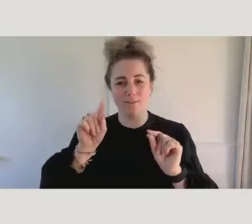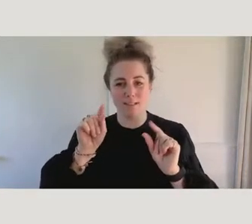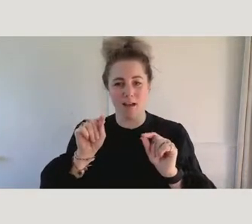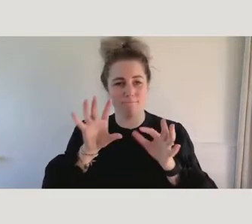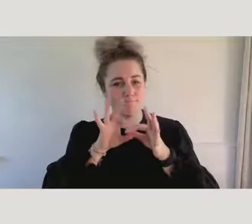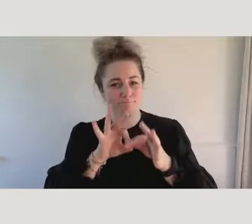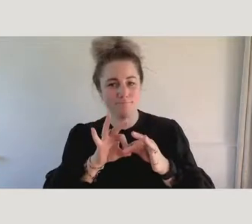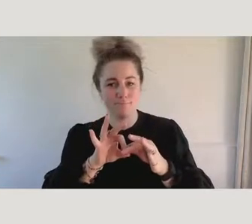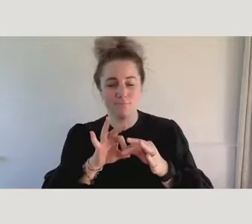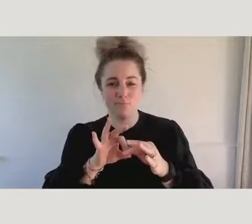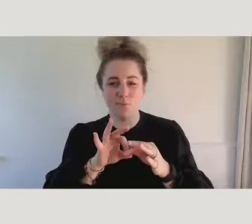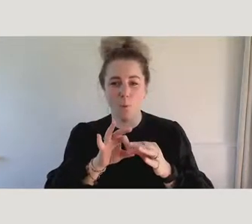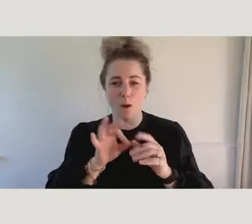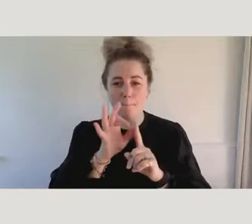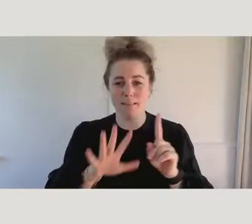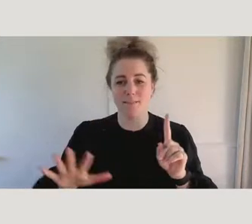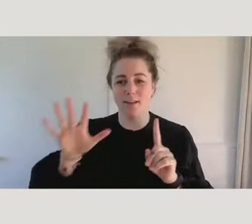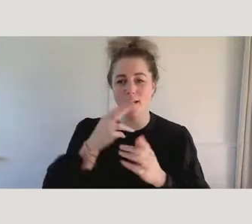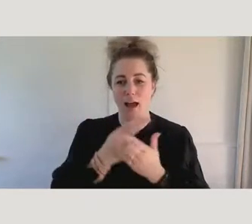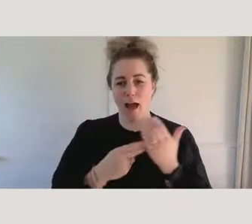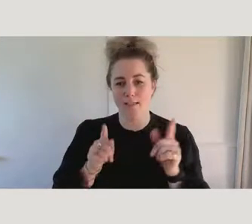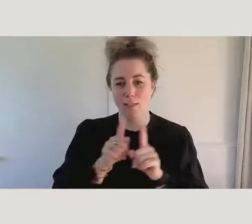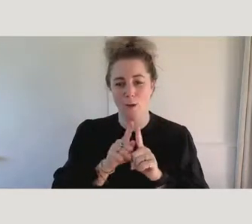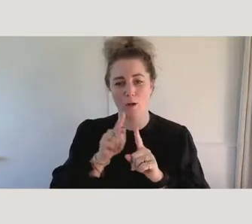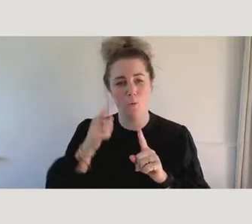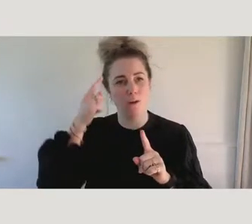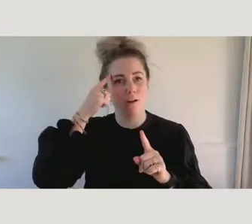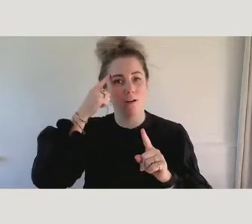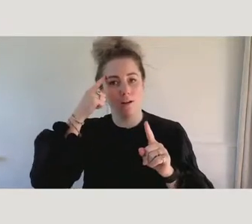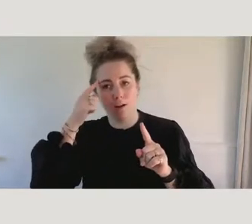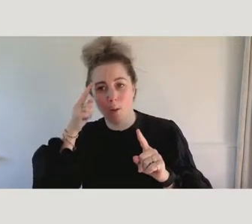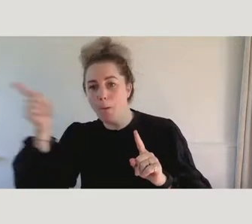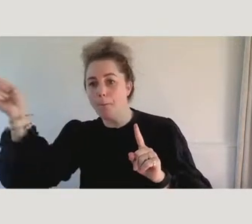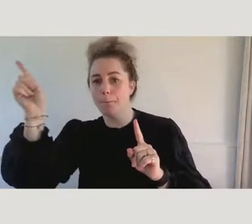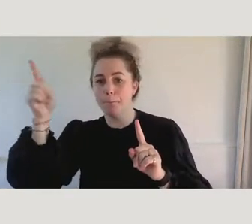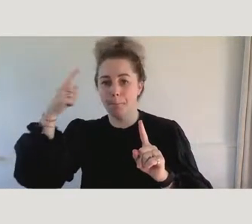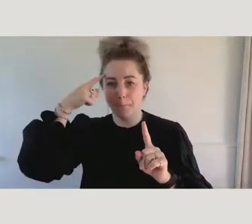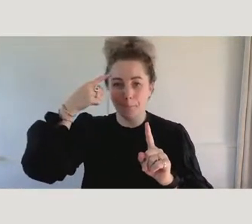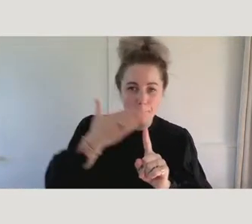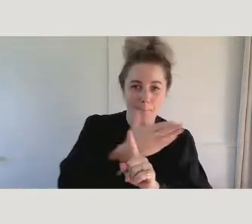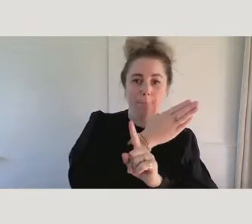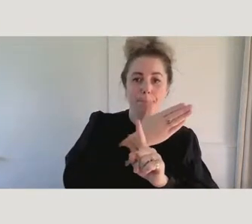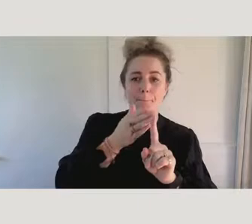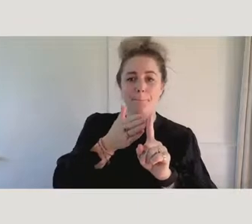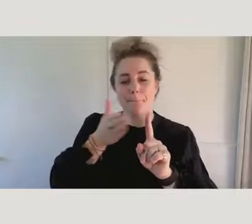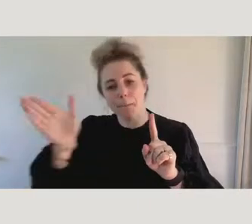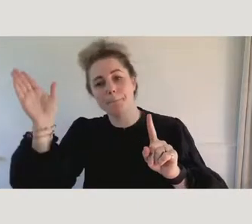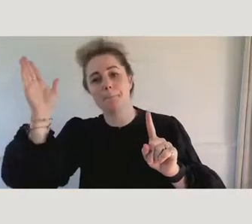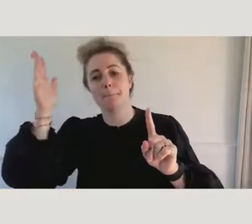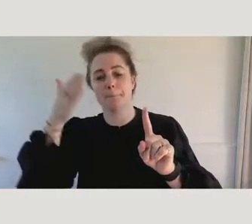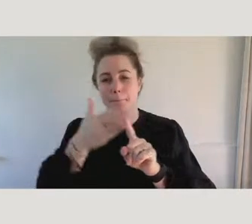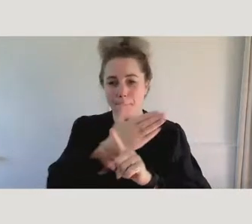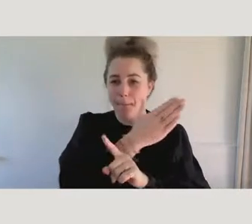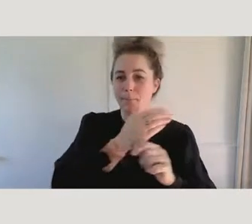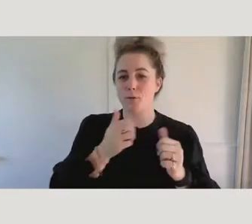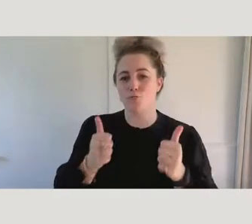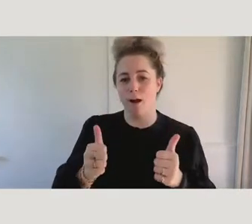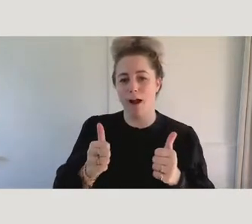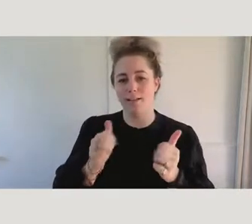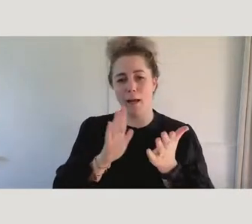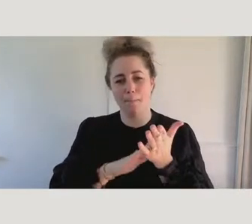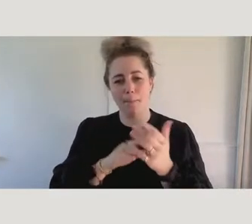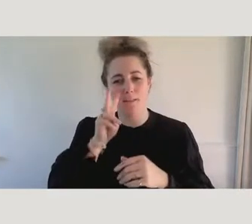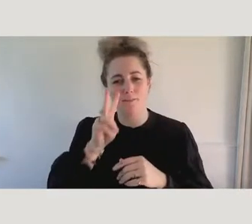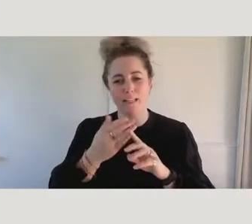and you're doing a really wonderful job I also want to thank like you know members of the committee over the past years that I can see through